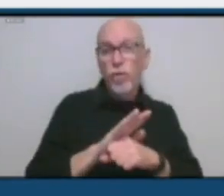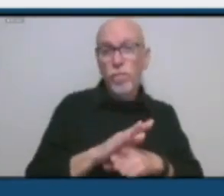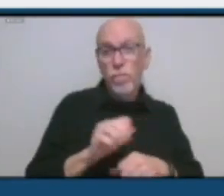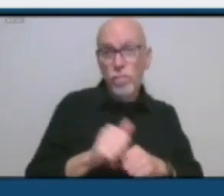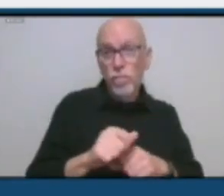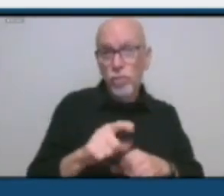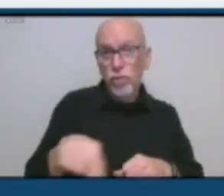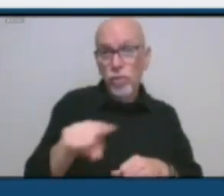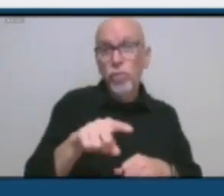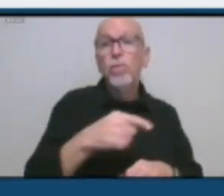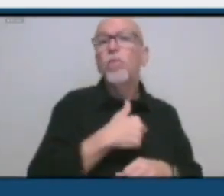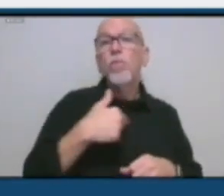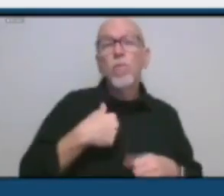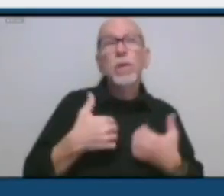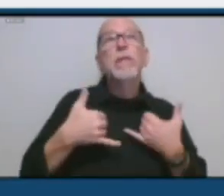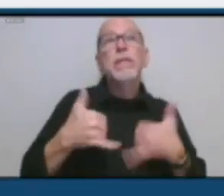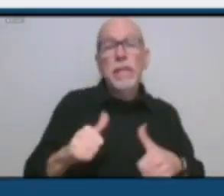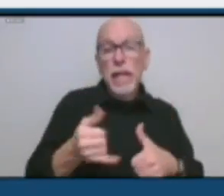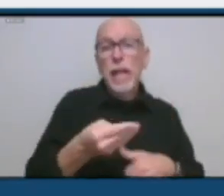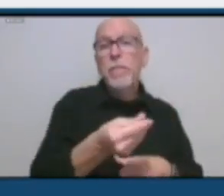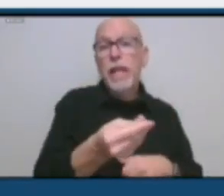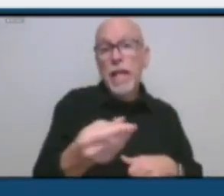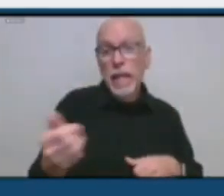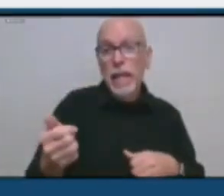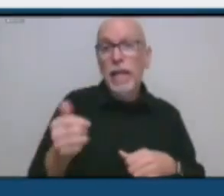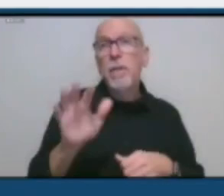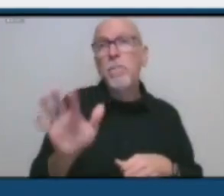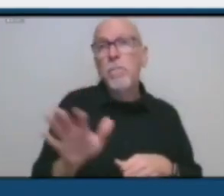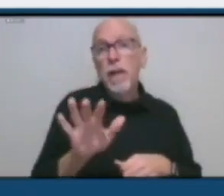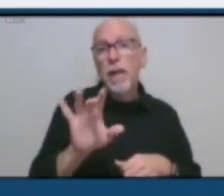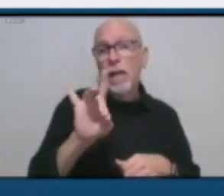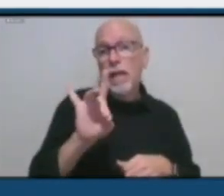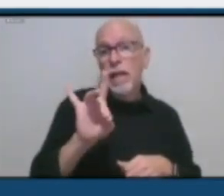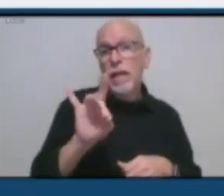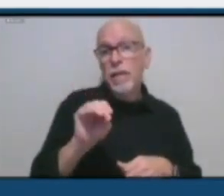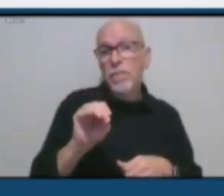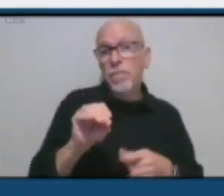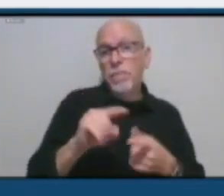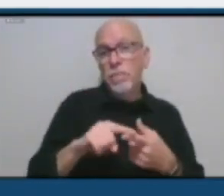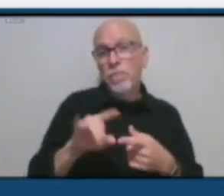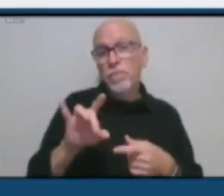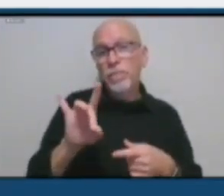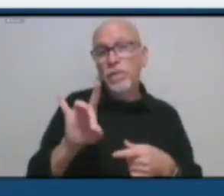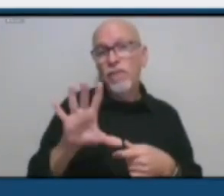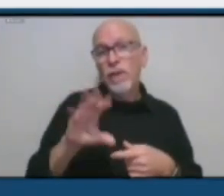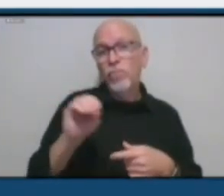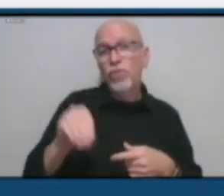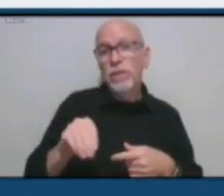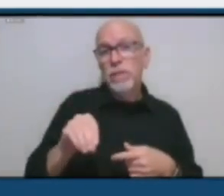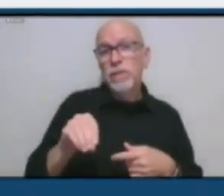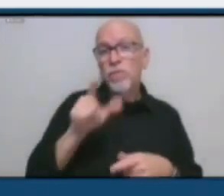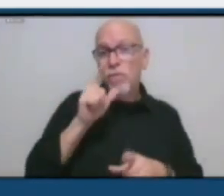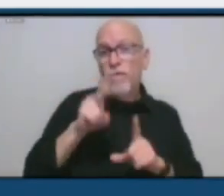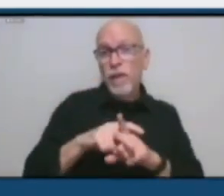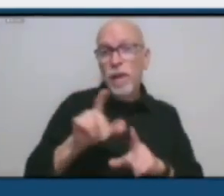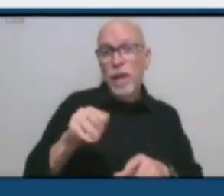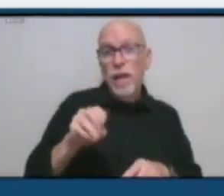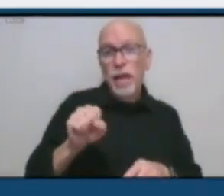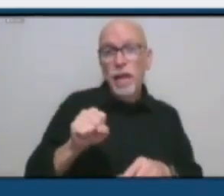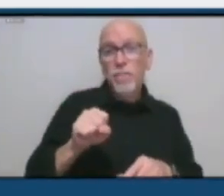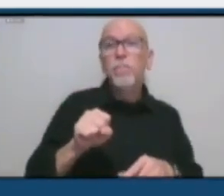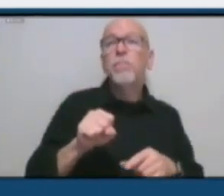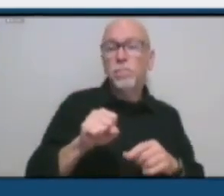are still paying Hoosiers at a rate of about 80 to 85% of those who file claims within 21